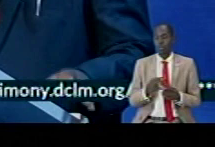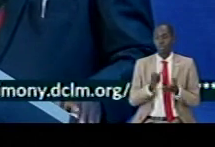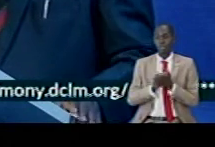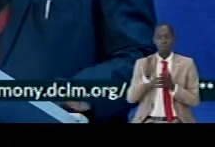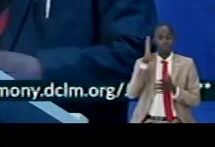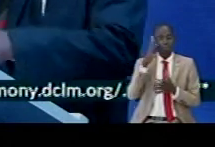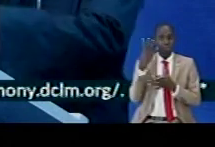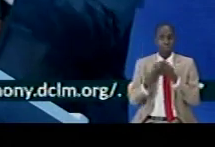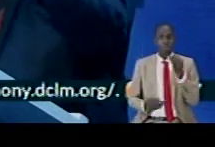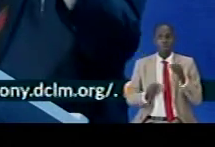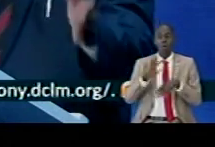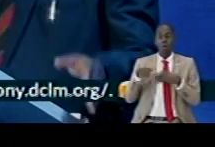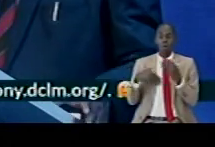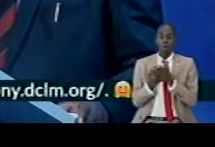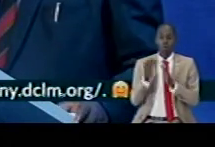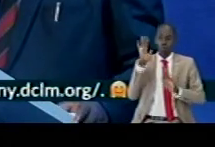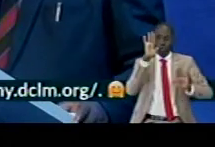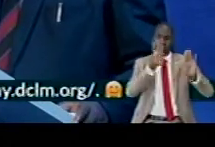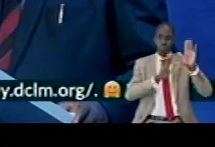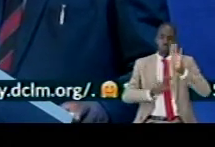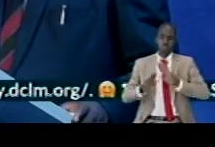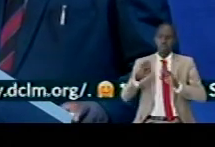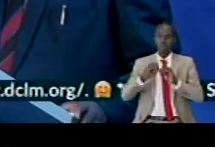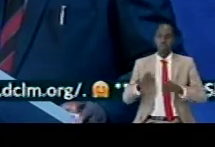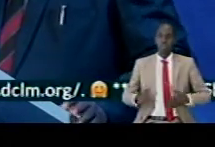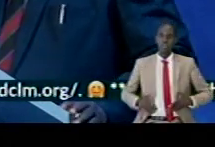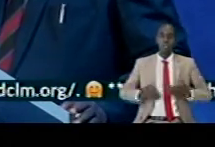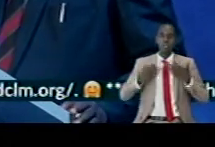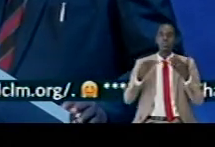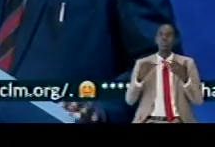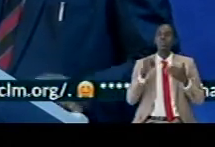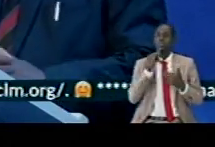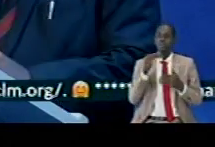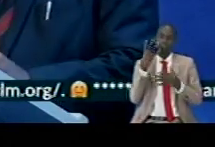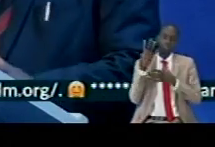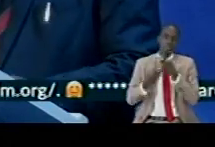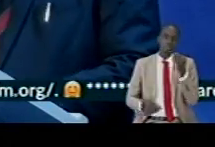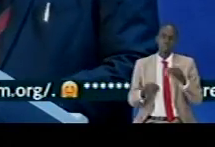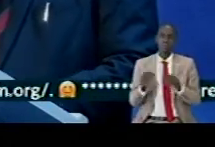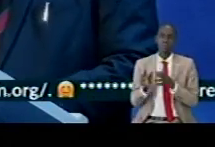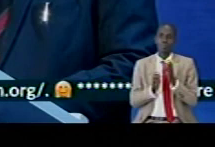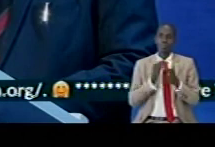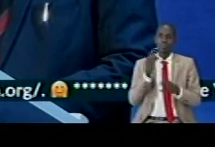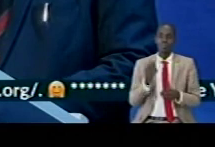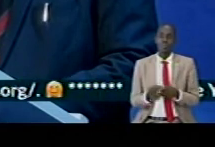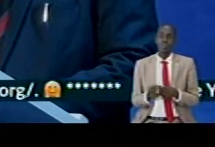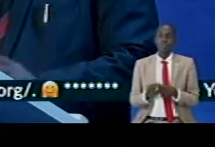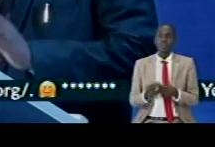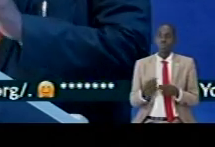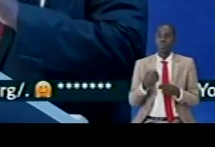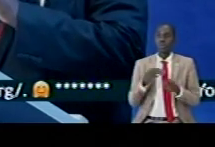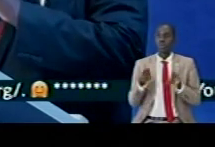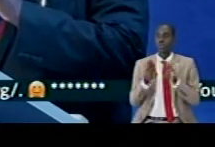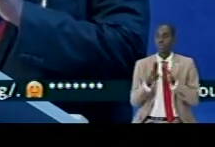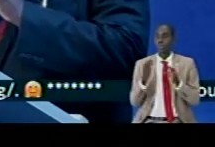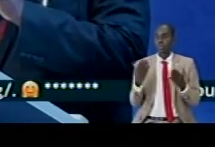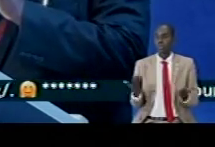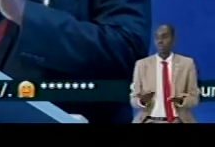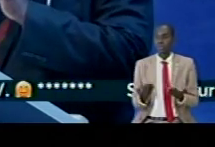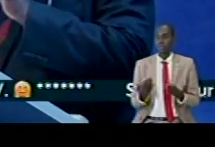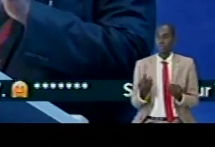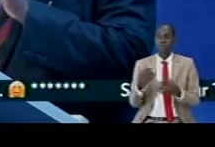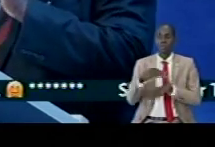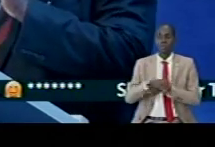your life have disappeared in Jesus' name. Here we are going to draw the curtain for tonight. Don't forget, the